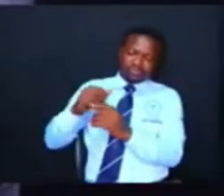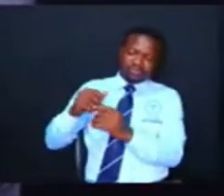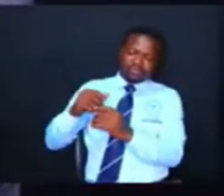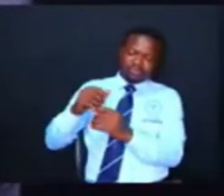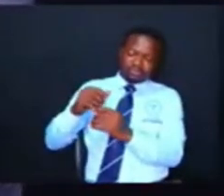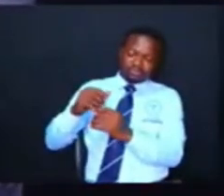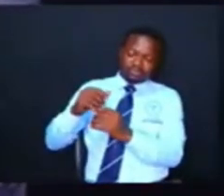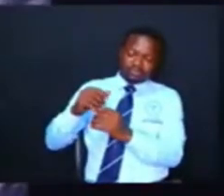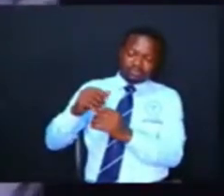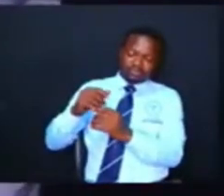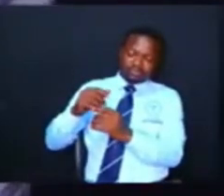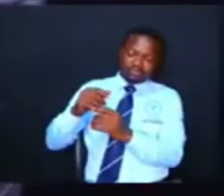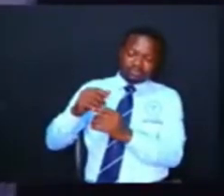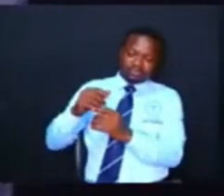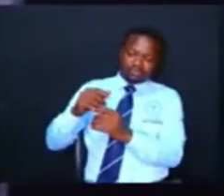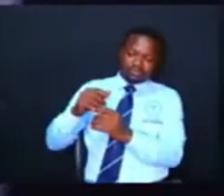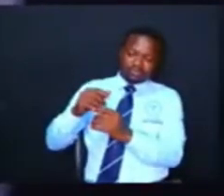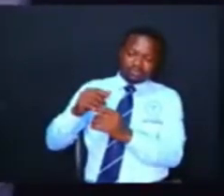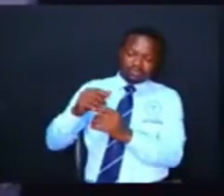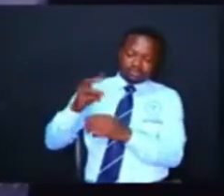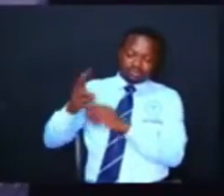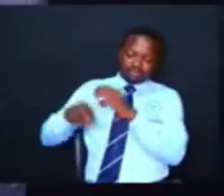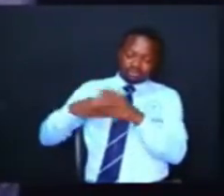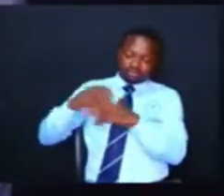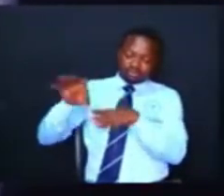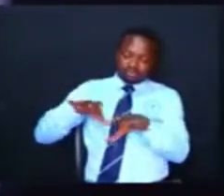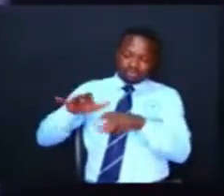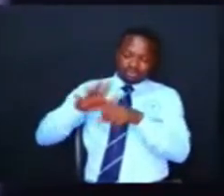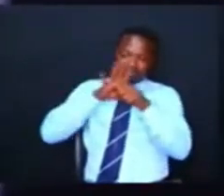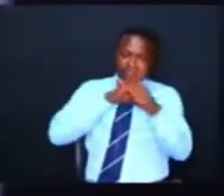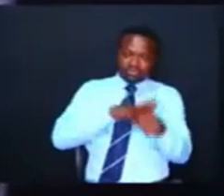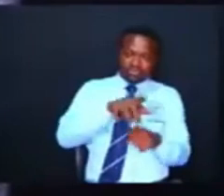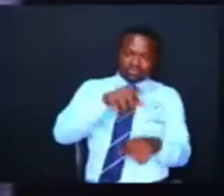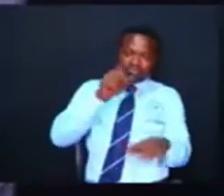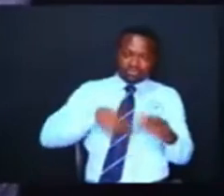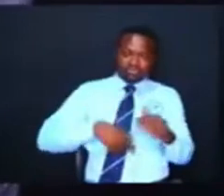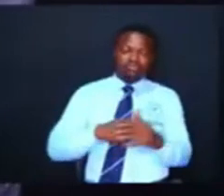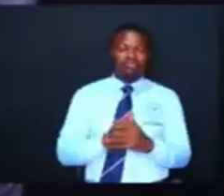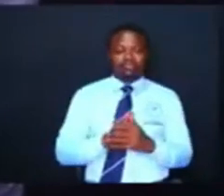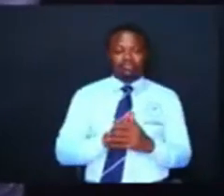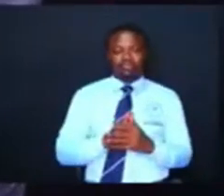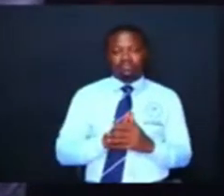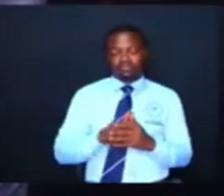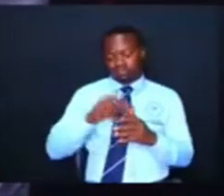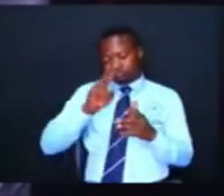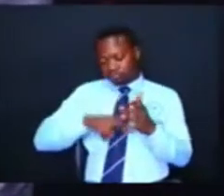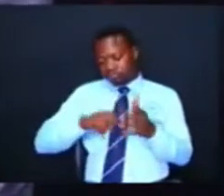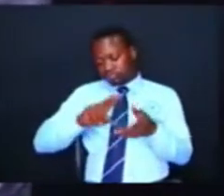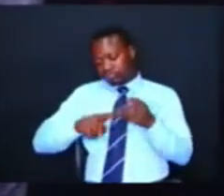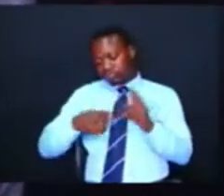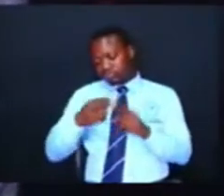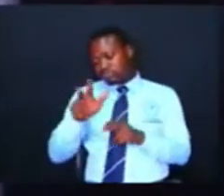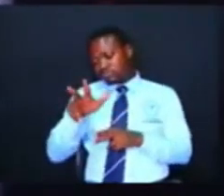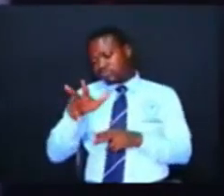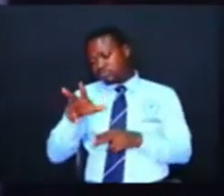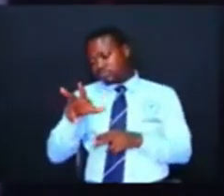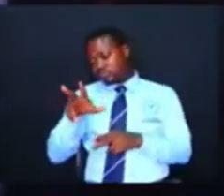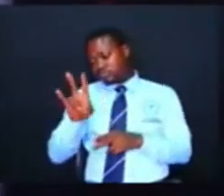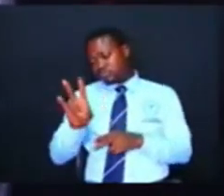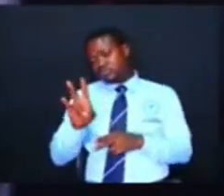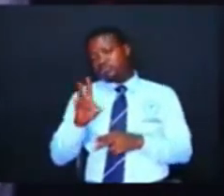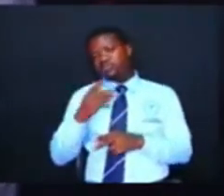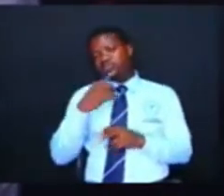down. Bibi entumi ntwuma koma enkofom. Now verse 37. Yehwe iyimu eduasa enso no. He wasn't just a